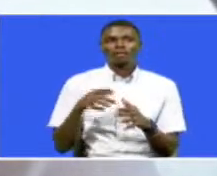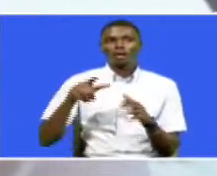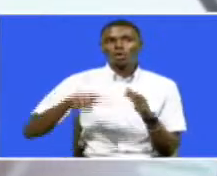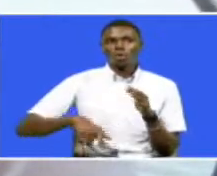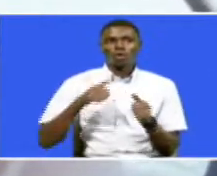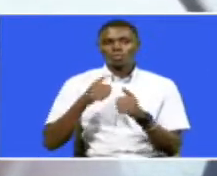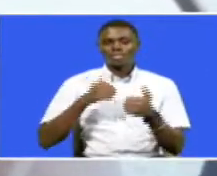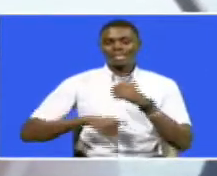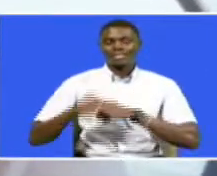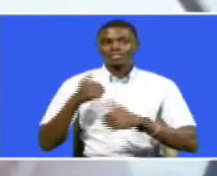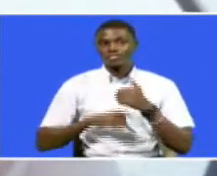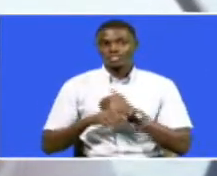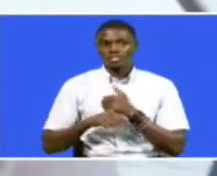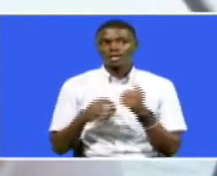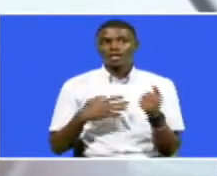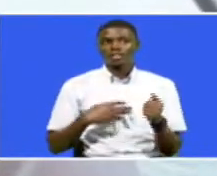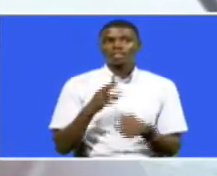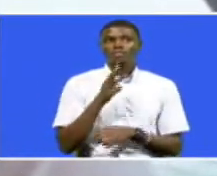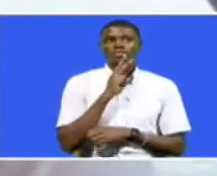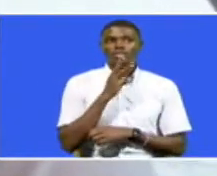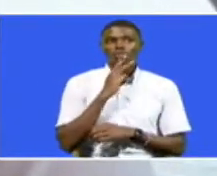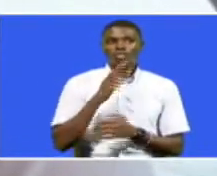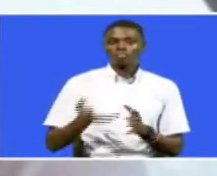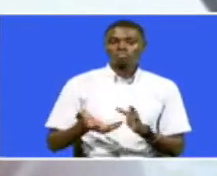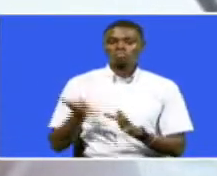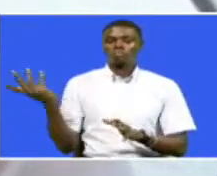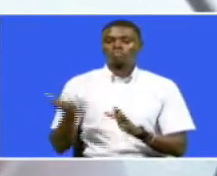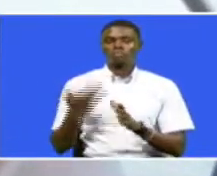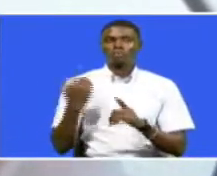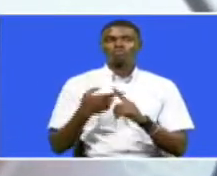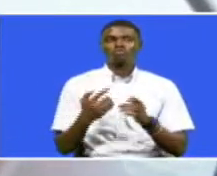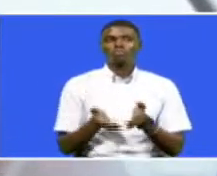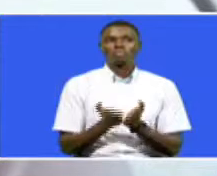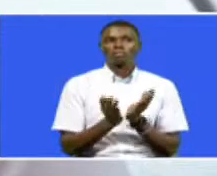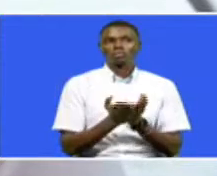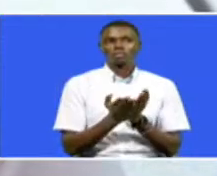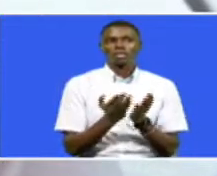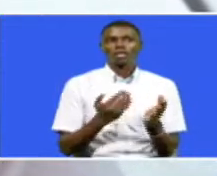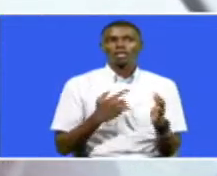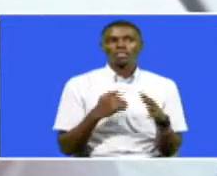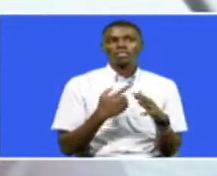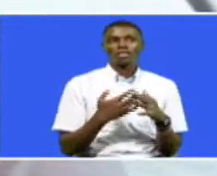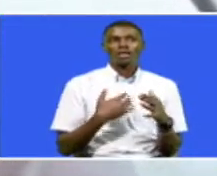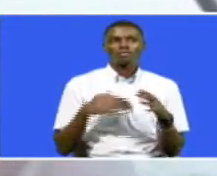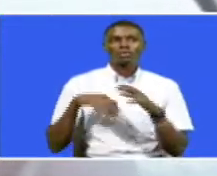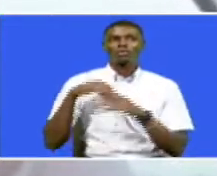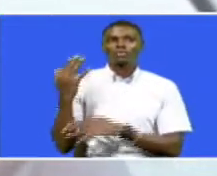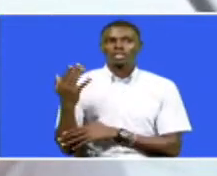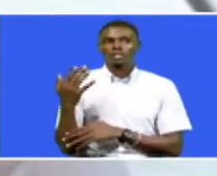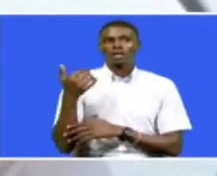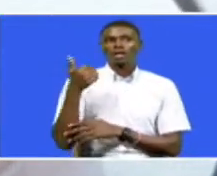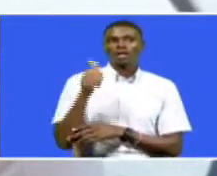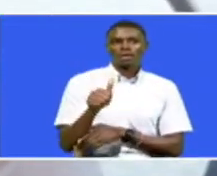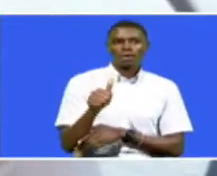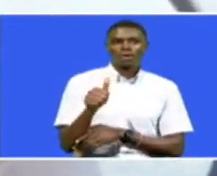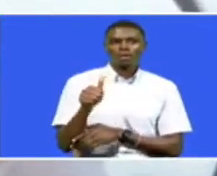that activates and the water goes overboard. Again, we have alarm sensors that sense any small